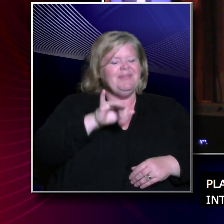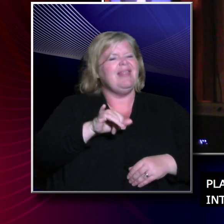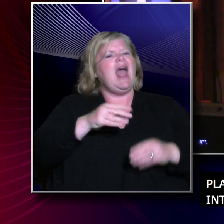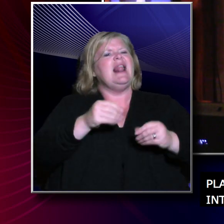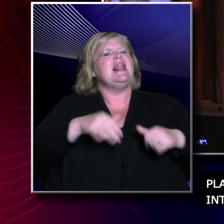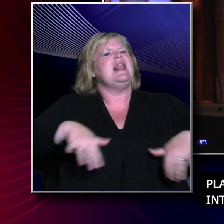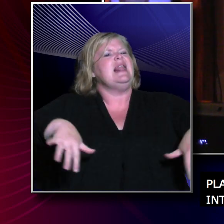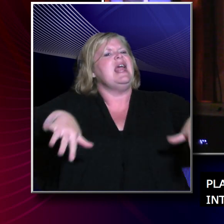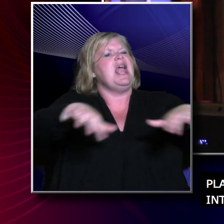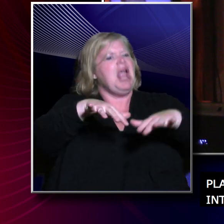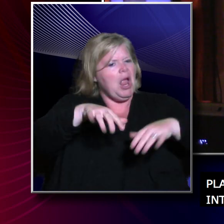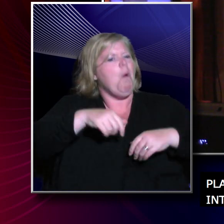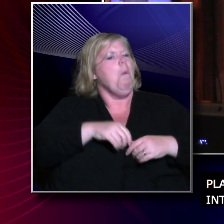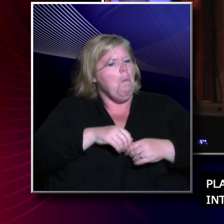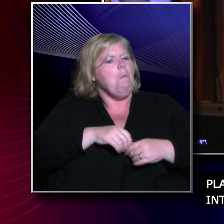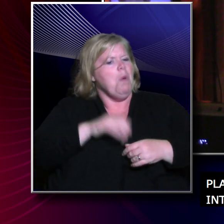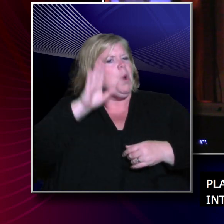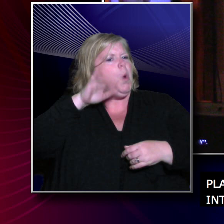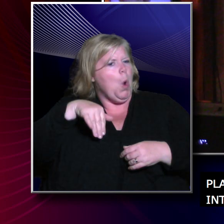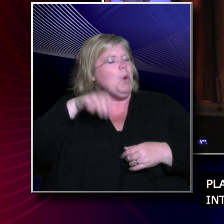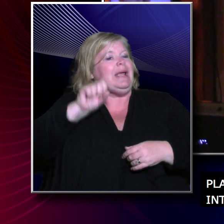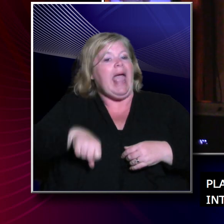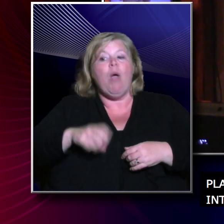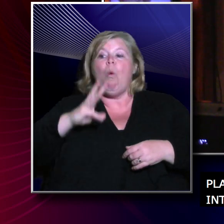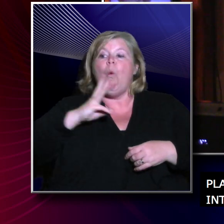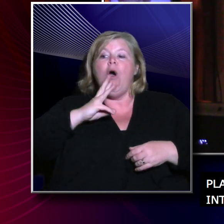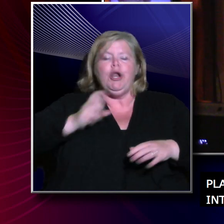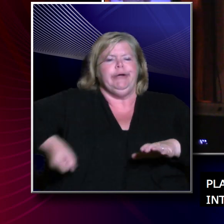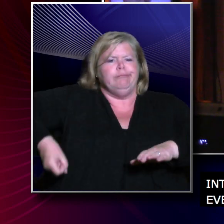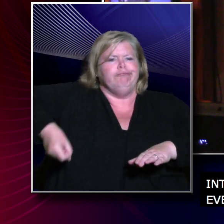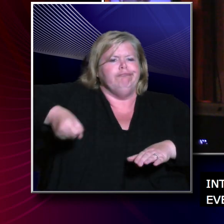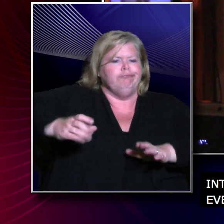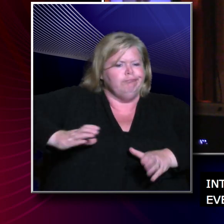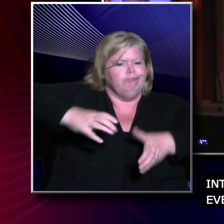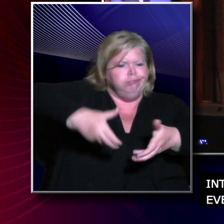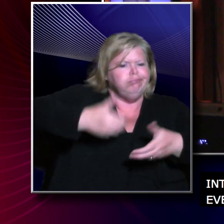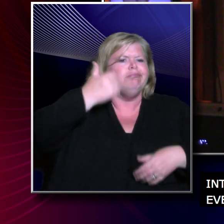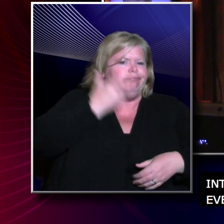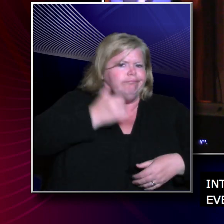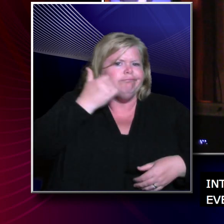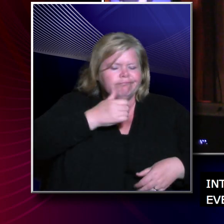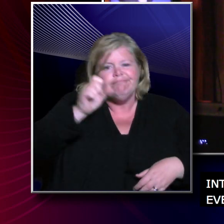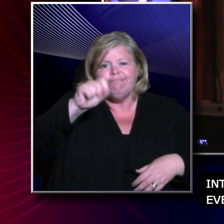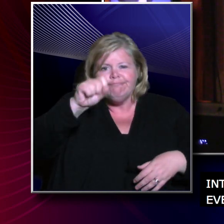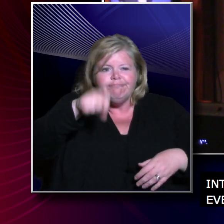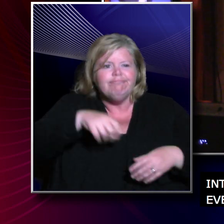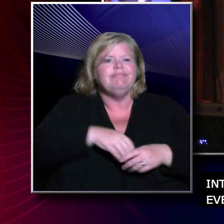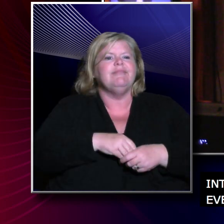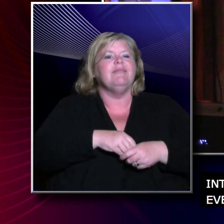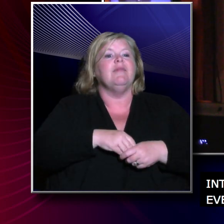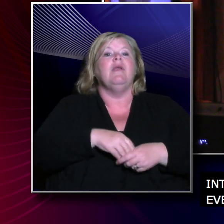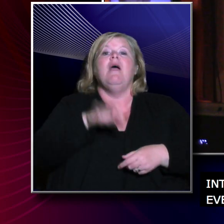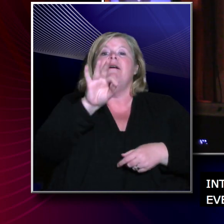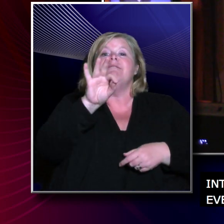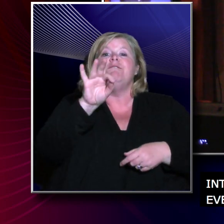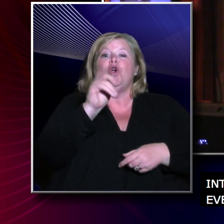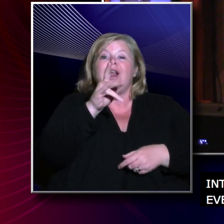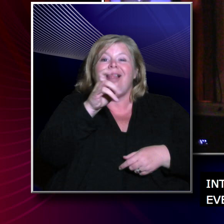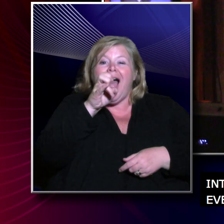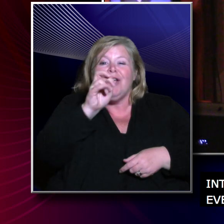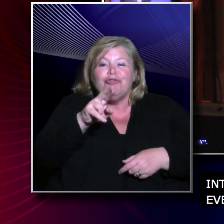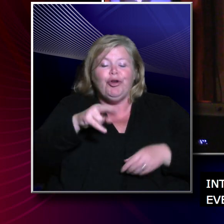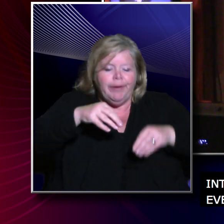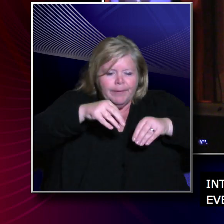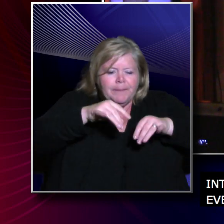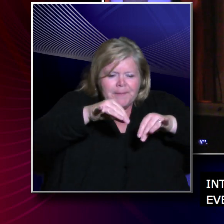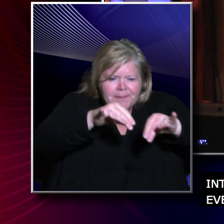land where he can carry the water every day. He adds on the fertilizer, and he makes sure